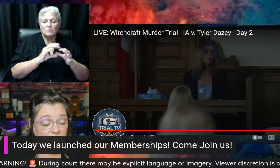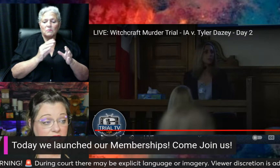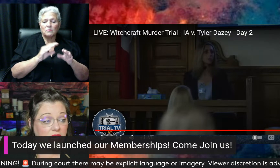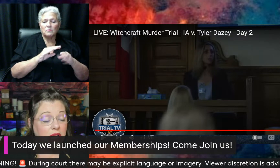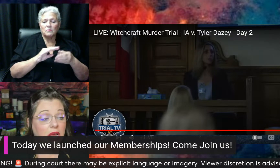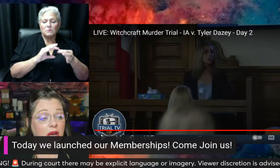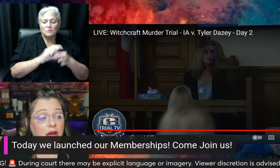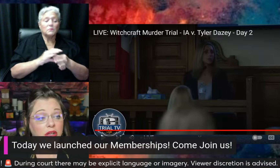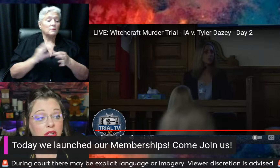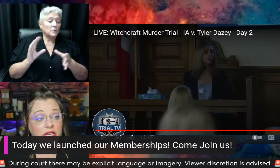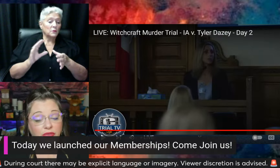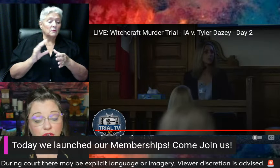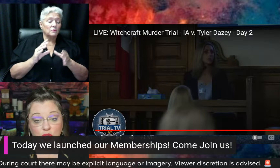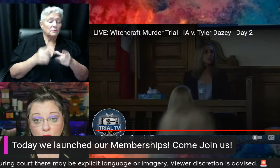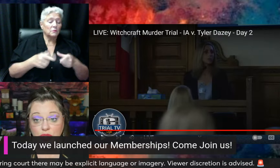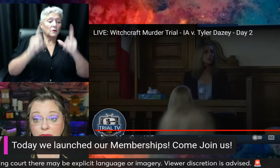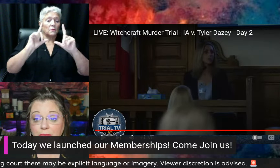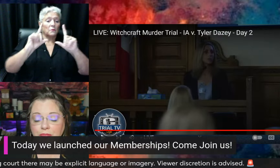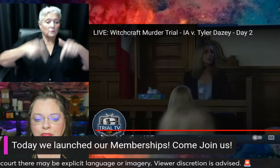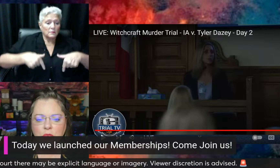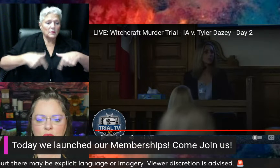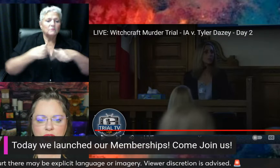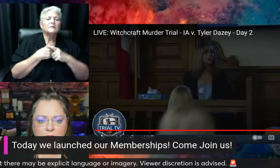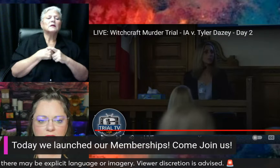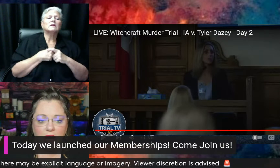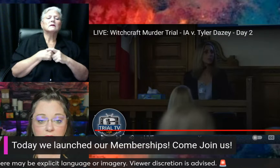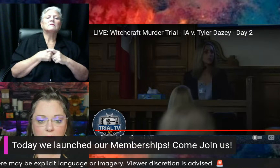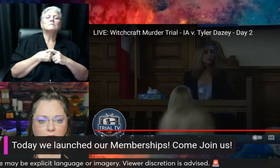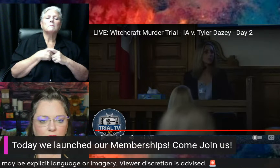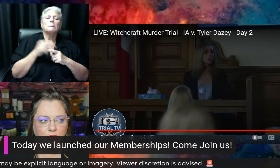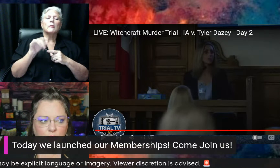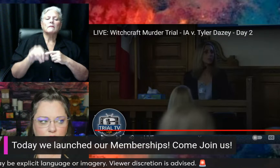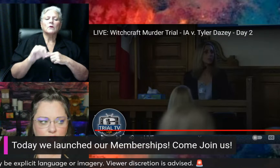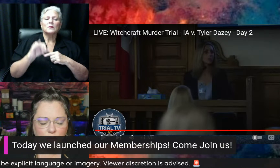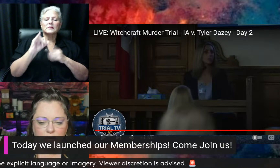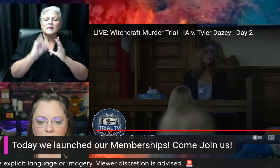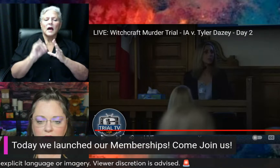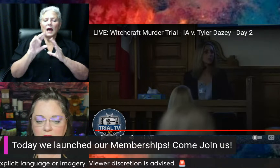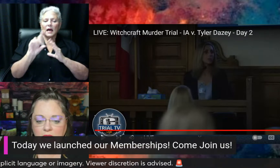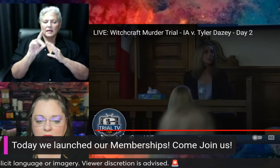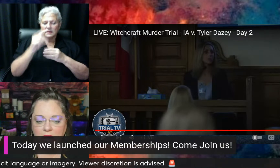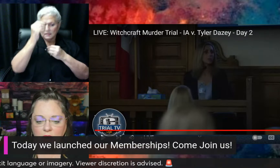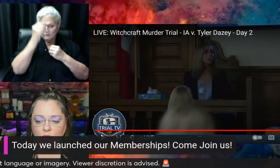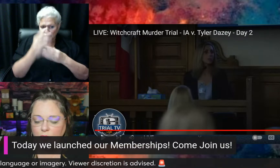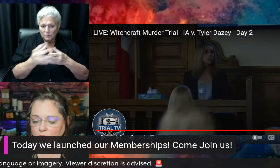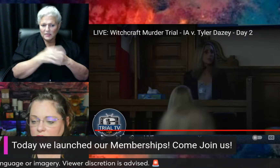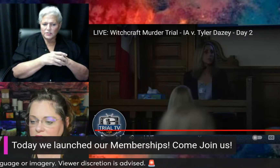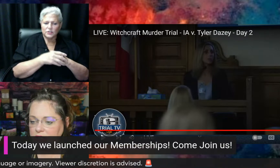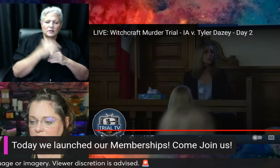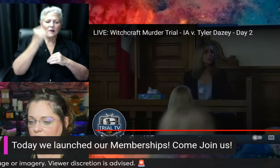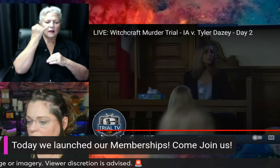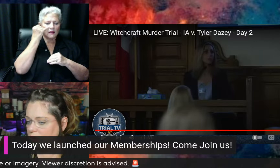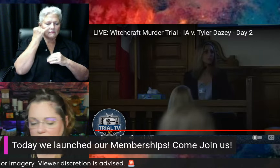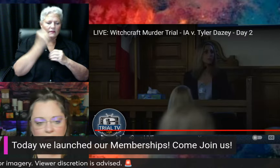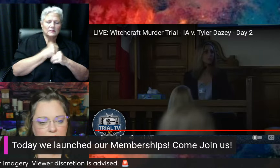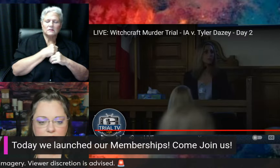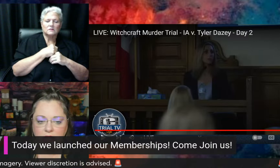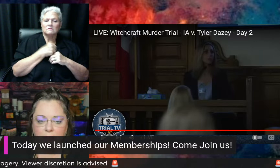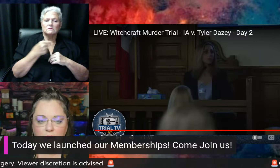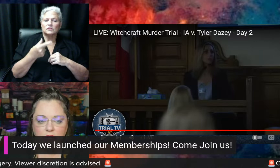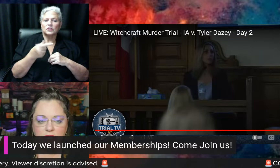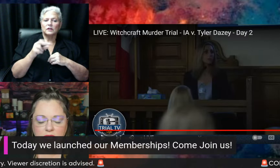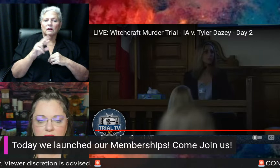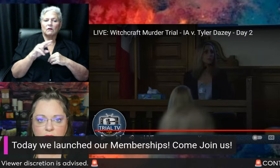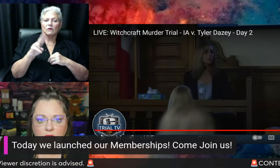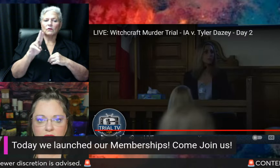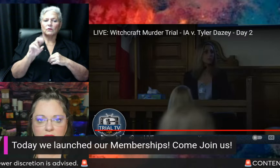they're deceased. If it's gruesome or something I'm not comfortable showing, I will pull it. You will not hear that